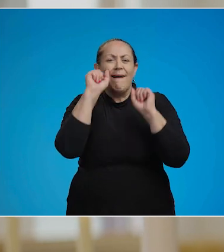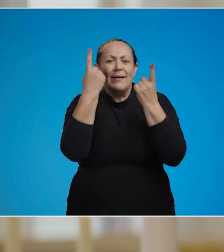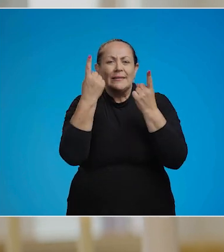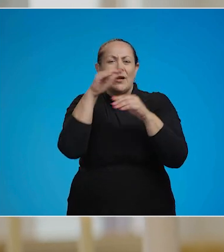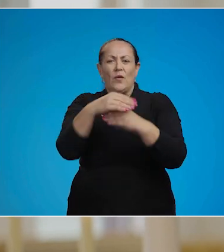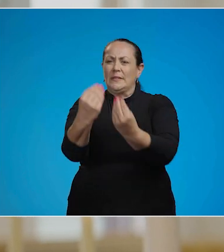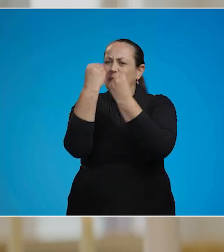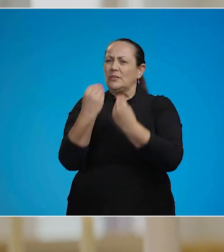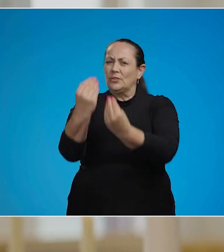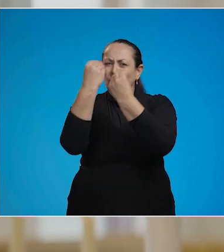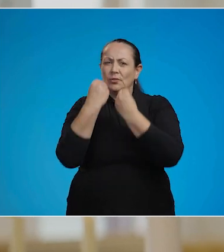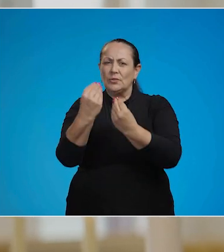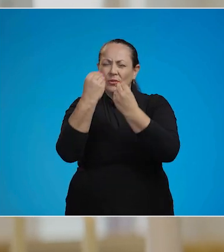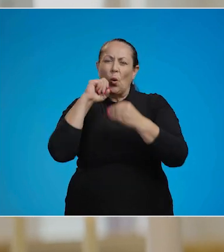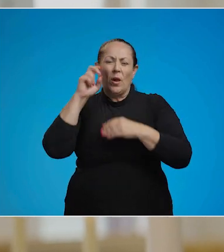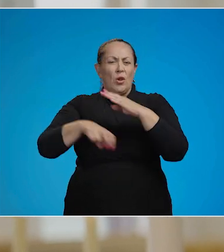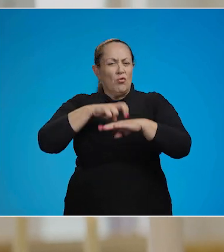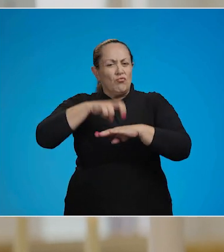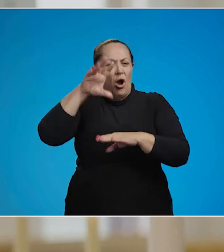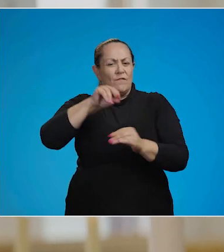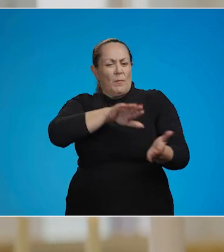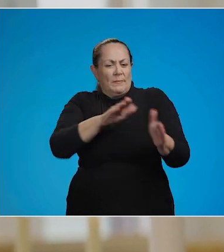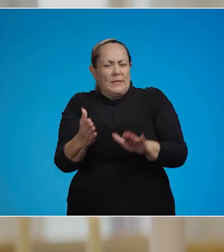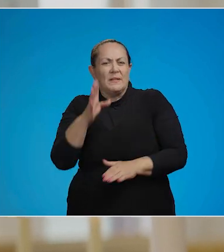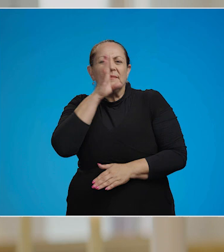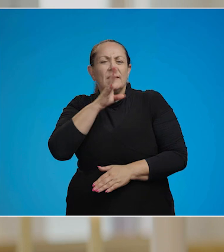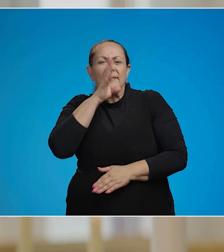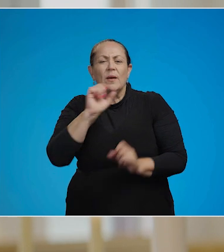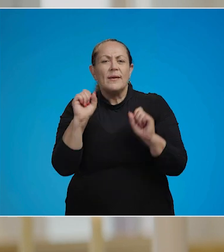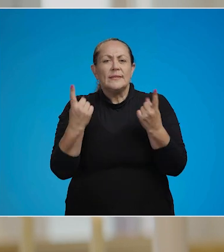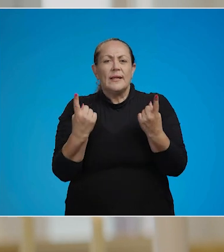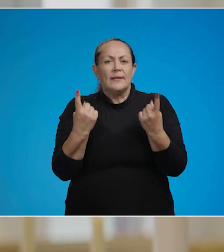understand the teaching of Scripture, that he must rise from the dead.